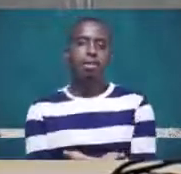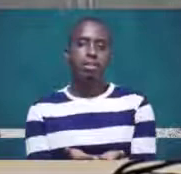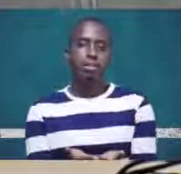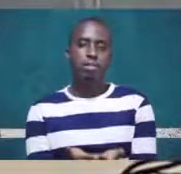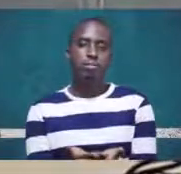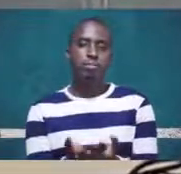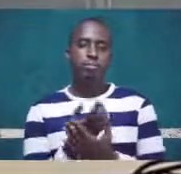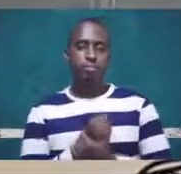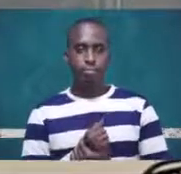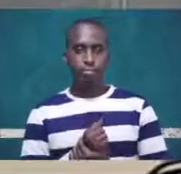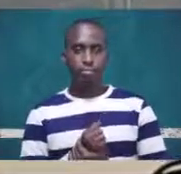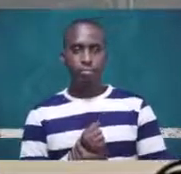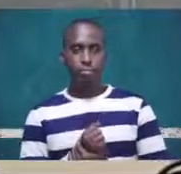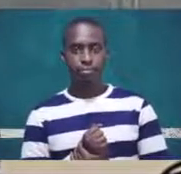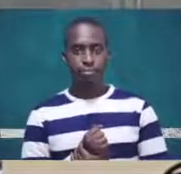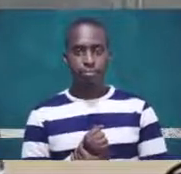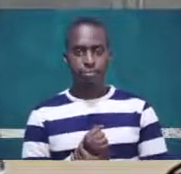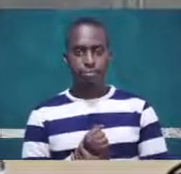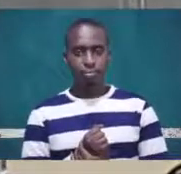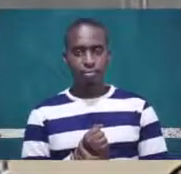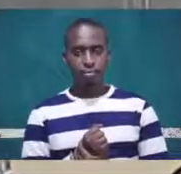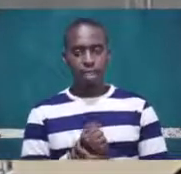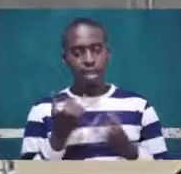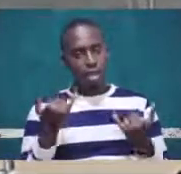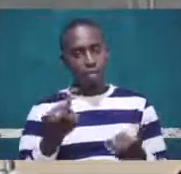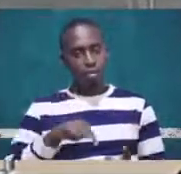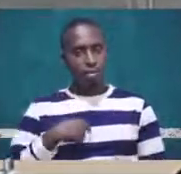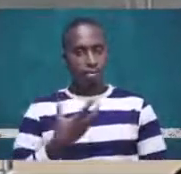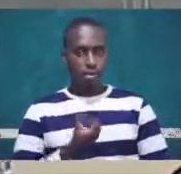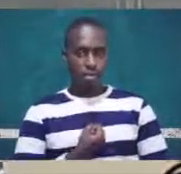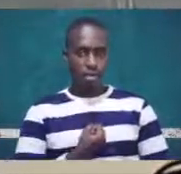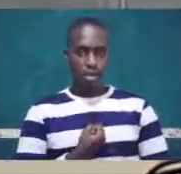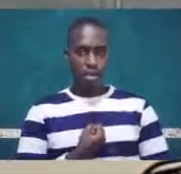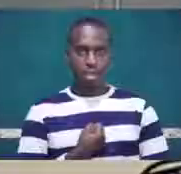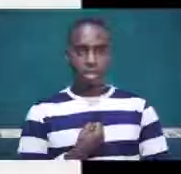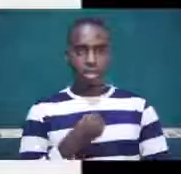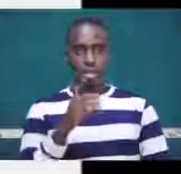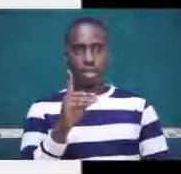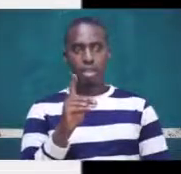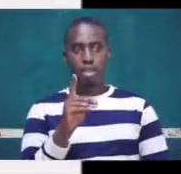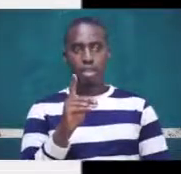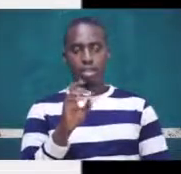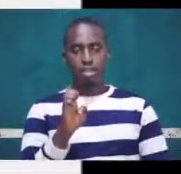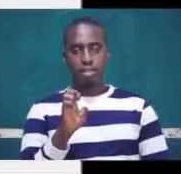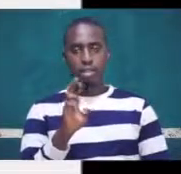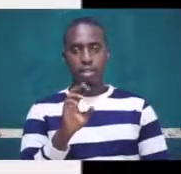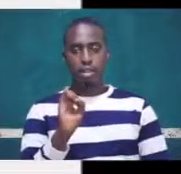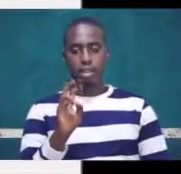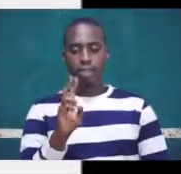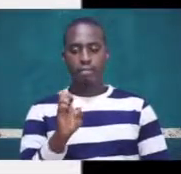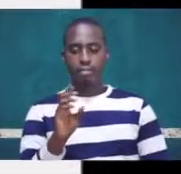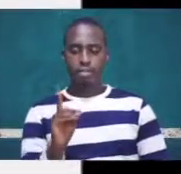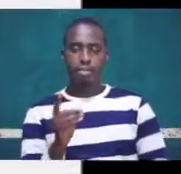what you call independent demand. Then we have derived demand. Derived